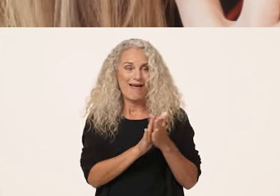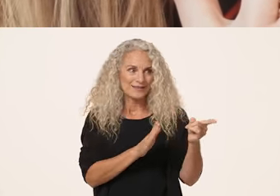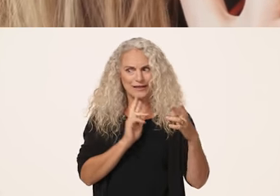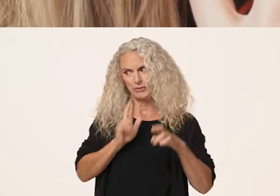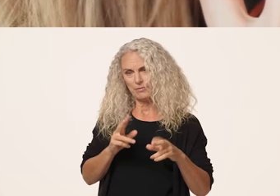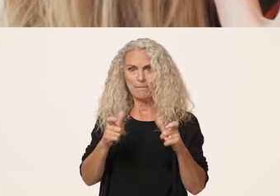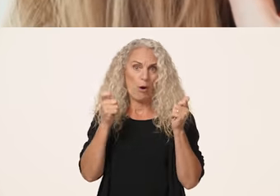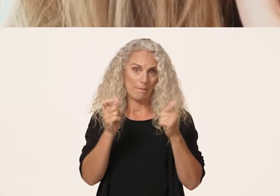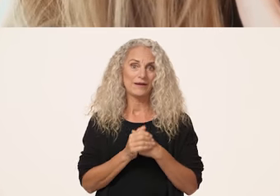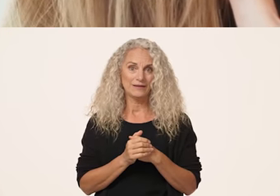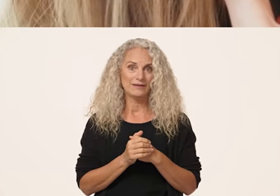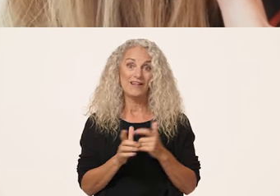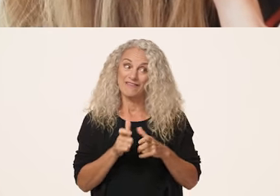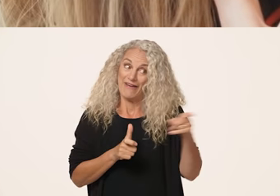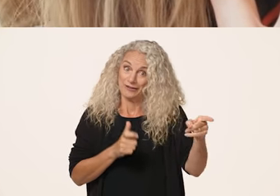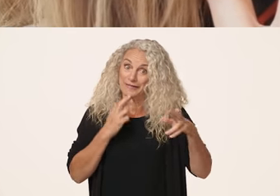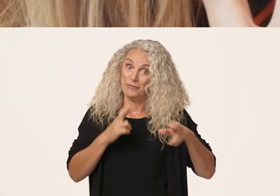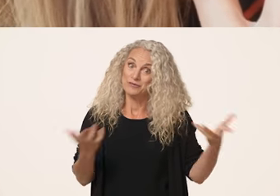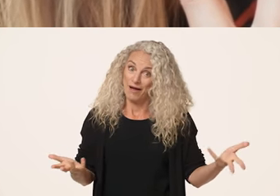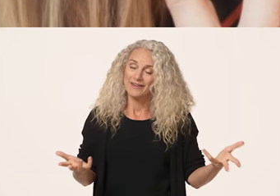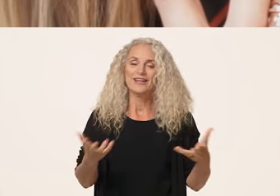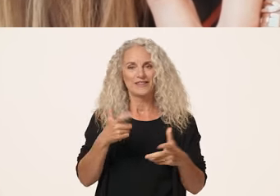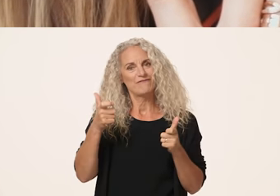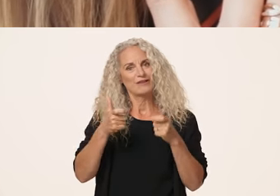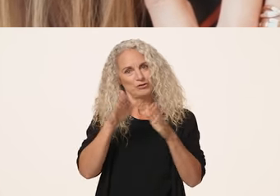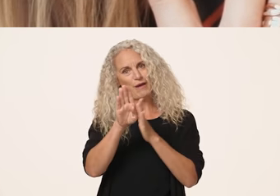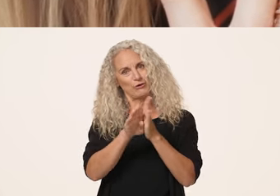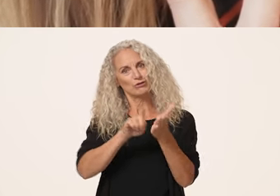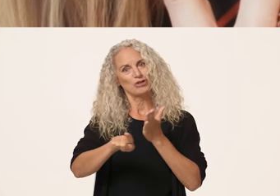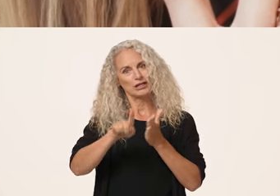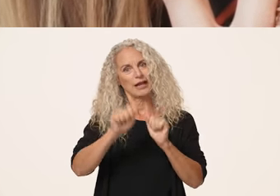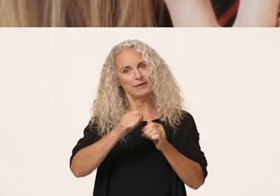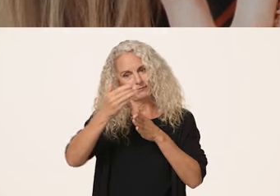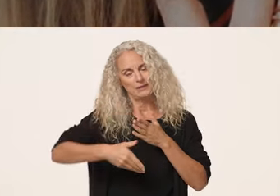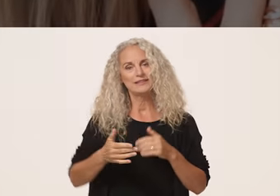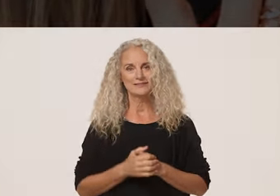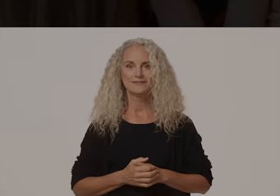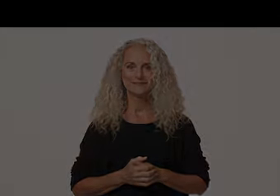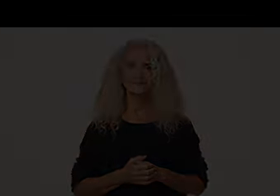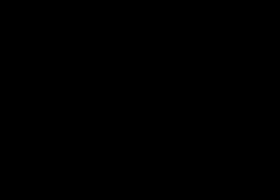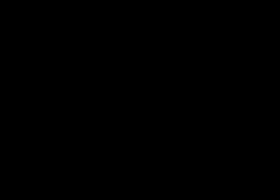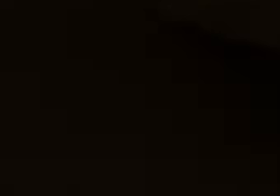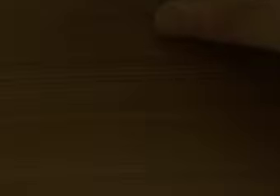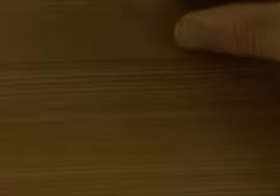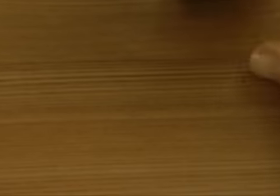and ask that they respond promptly. The faster they respond, the faster your background check can be completed.